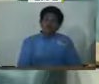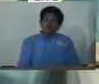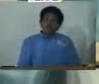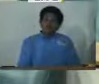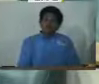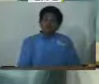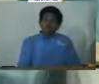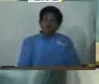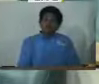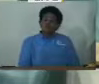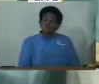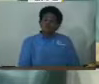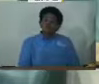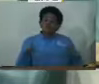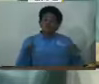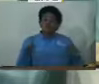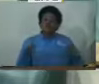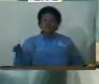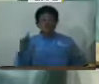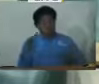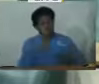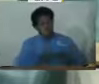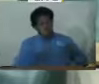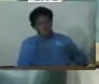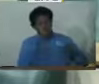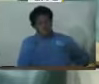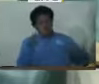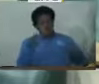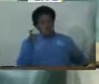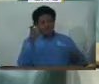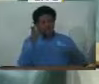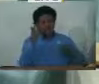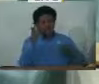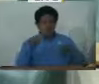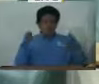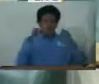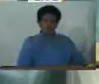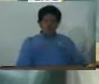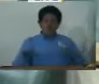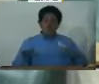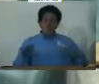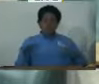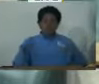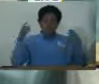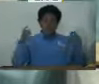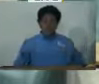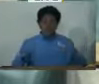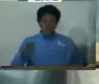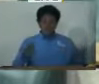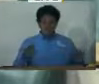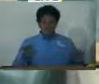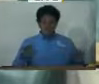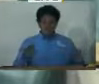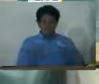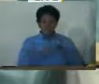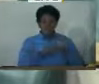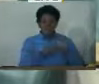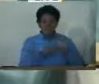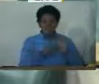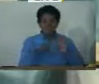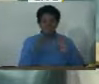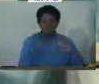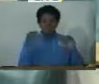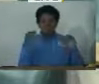While there are those who would want to see more action, and in instances, justifiably